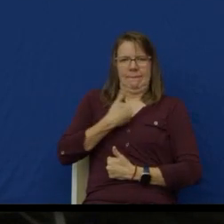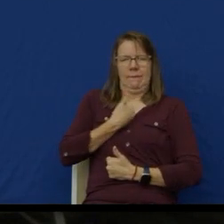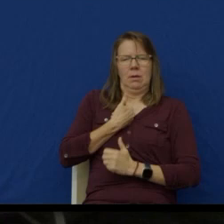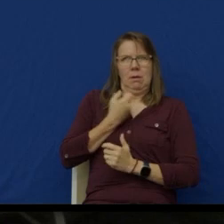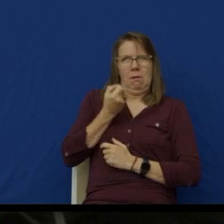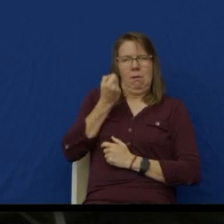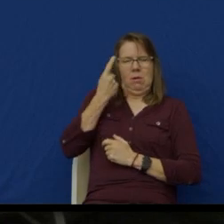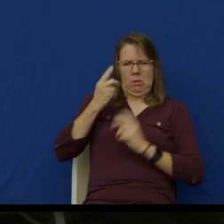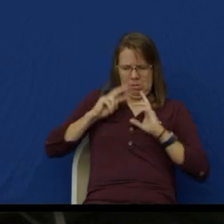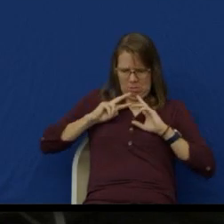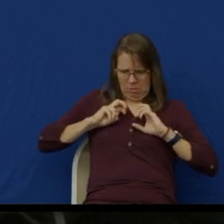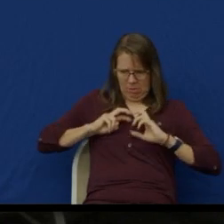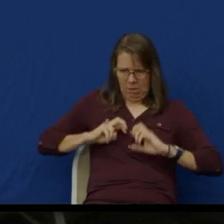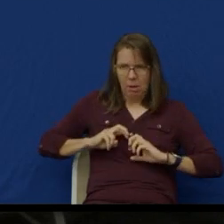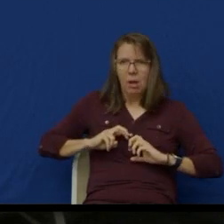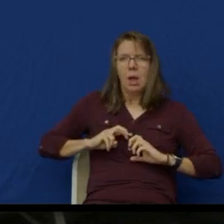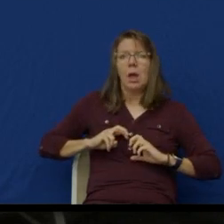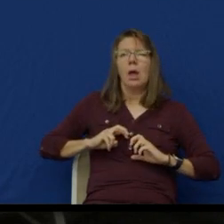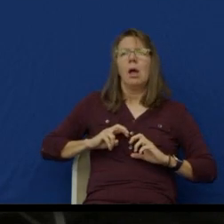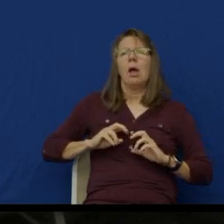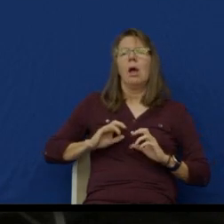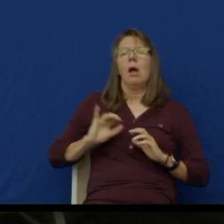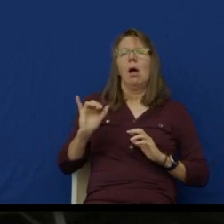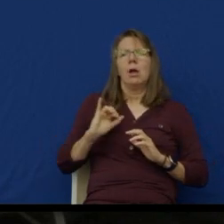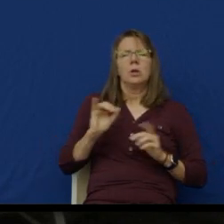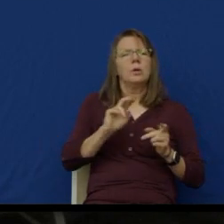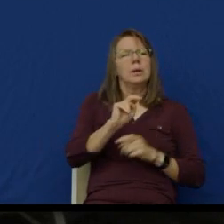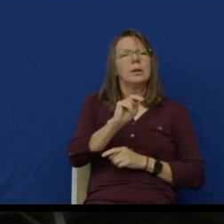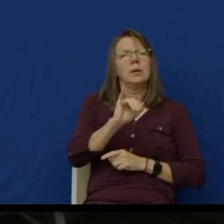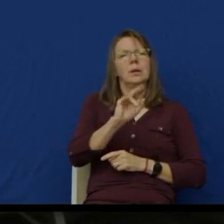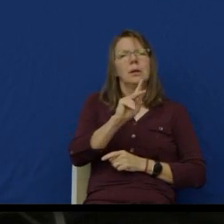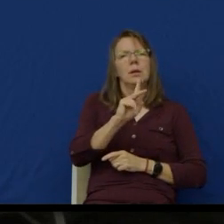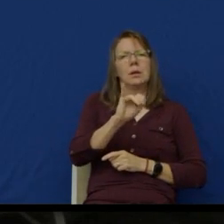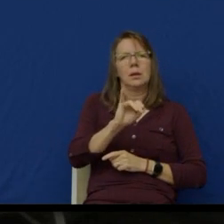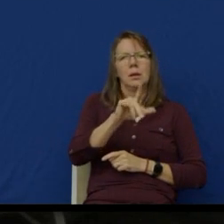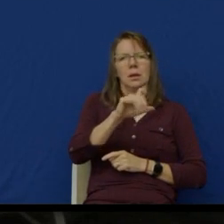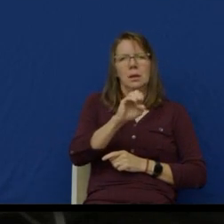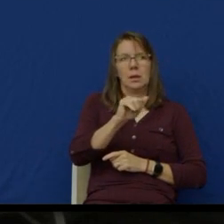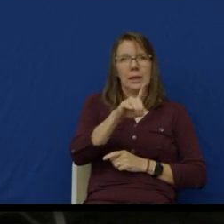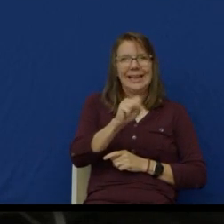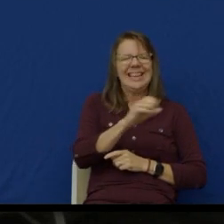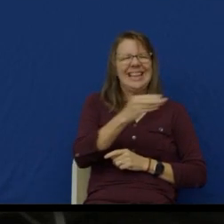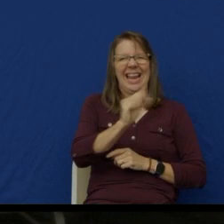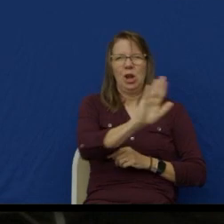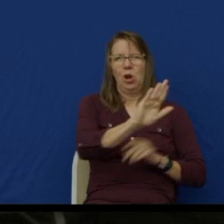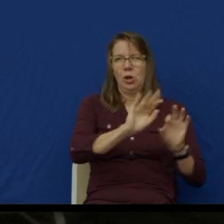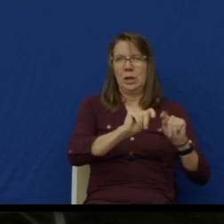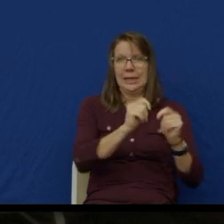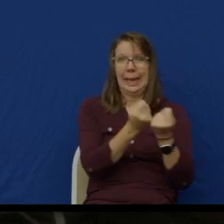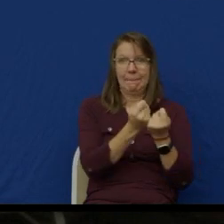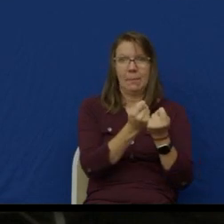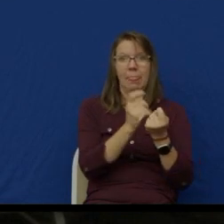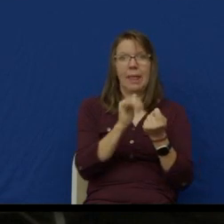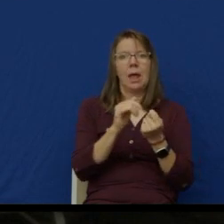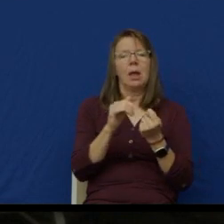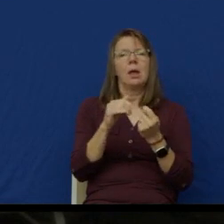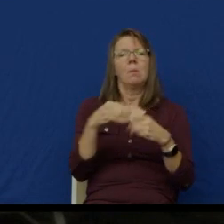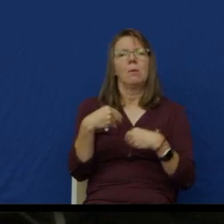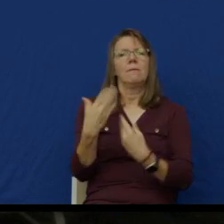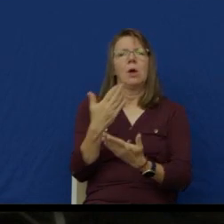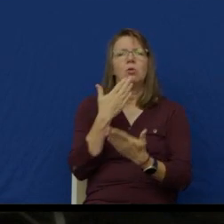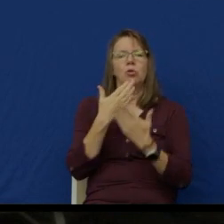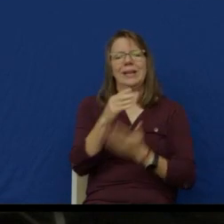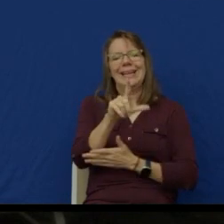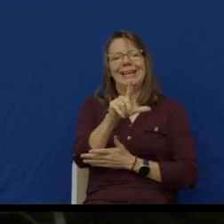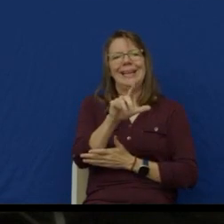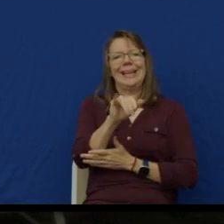my life and the work that Mickey leads and her entire team with literacy. We want to make sure